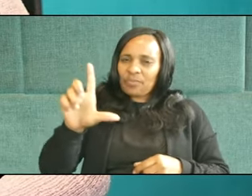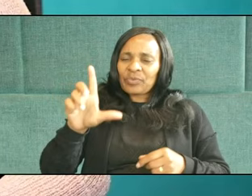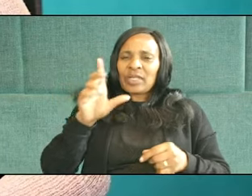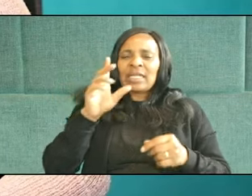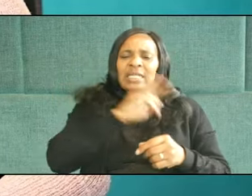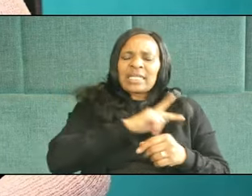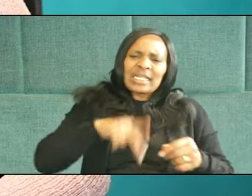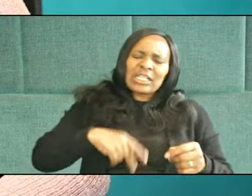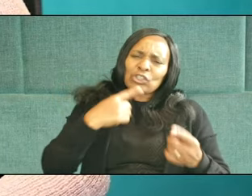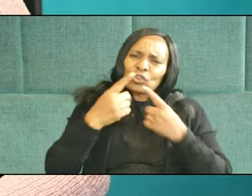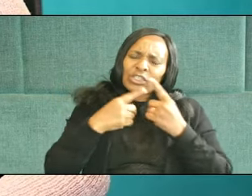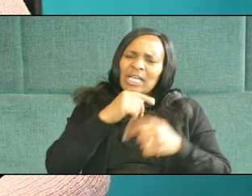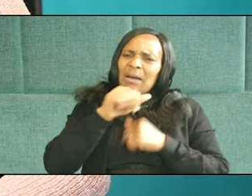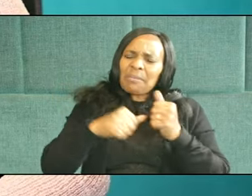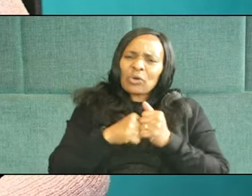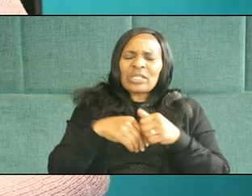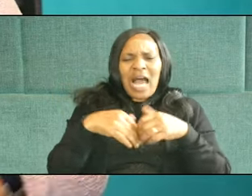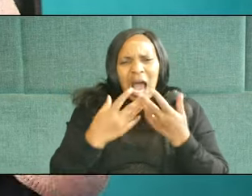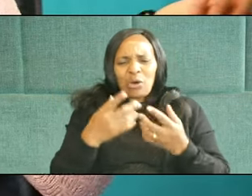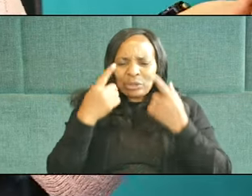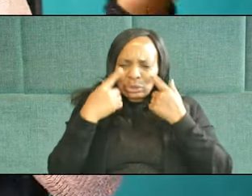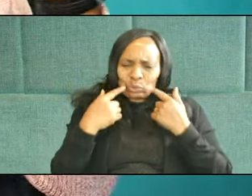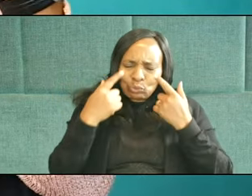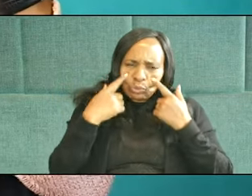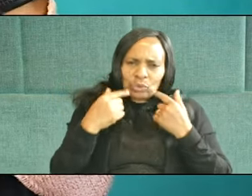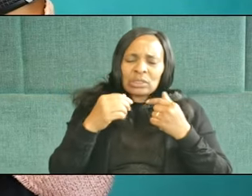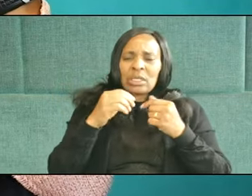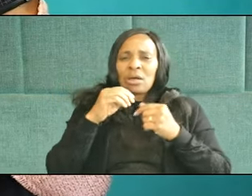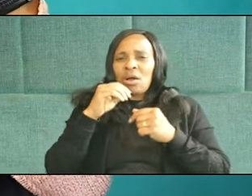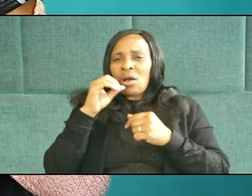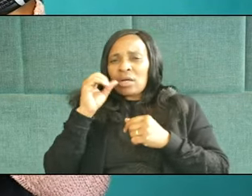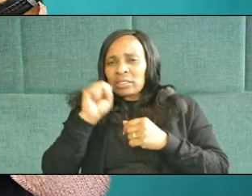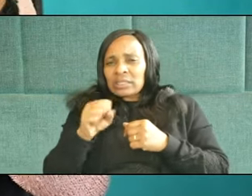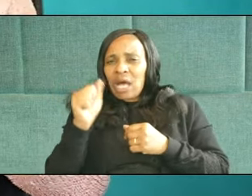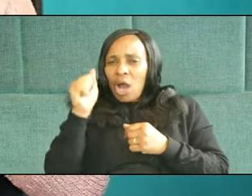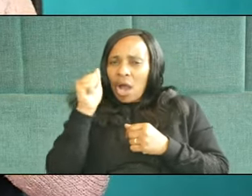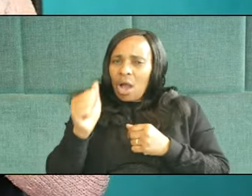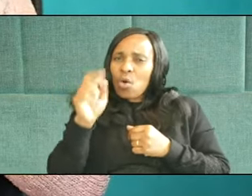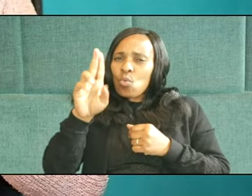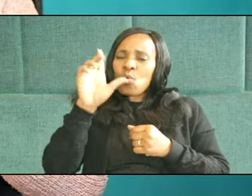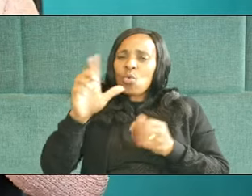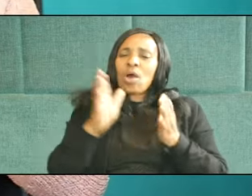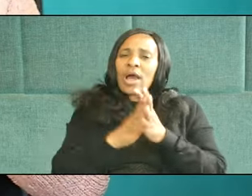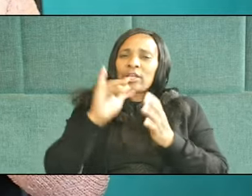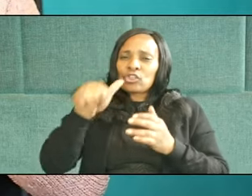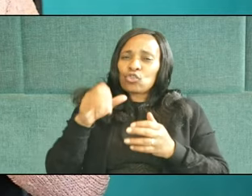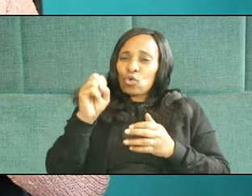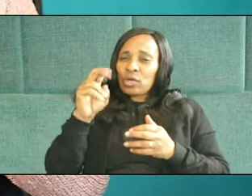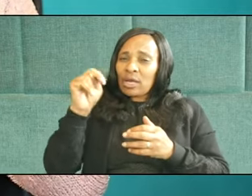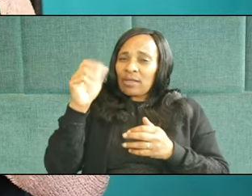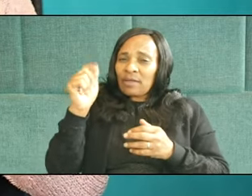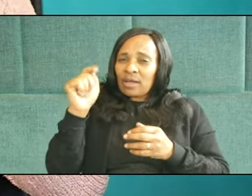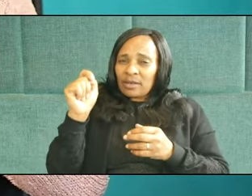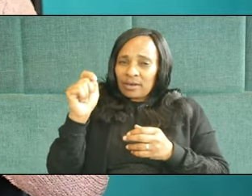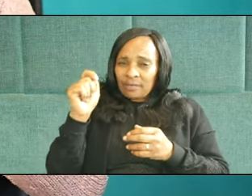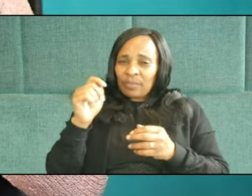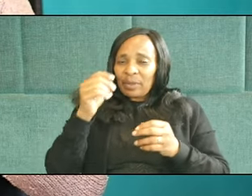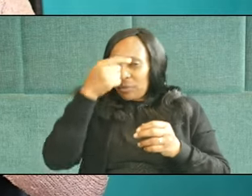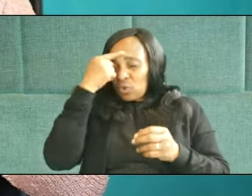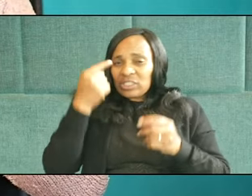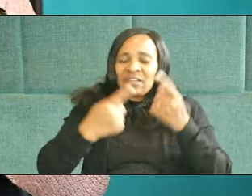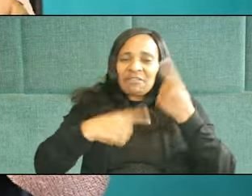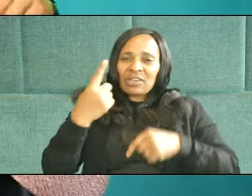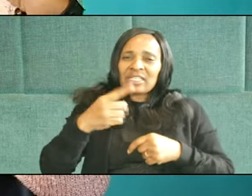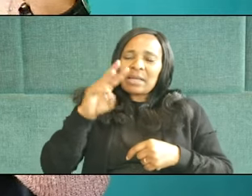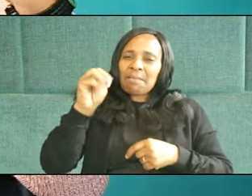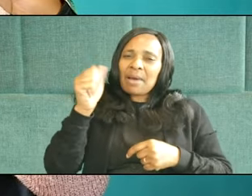was mourning Saul and Jonathan. And this is, like you said, this is after the victory with the Amalekites. But even in within that